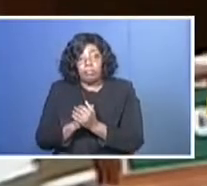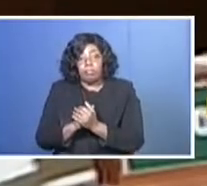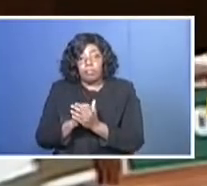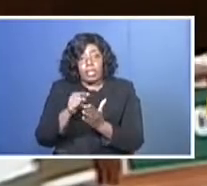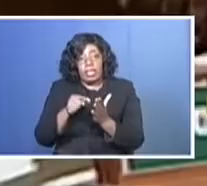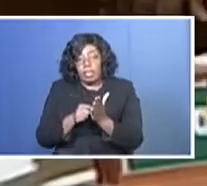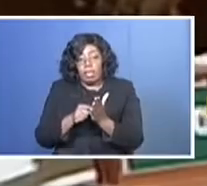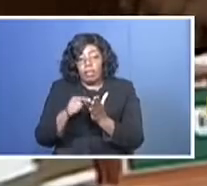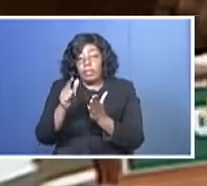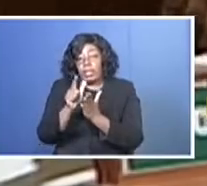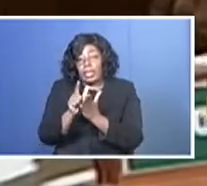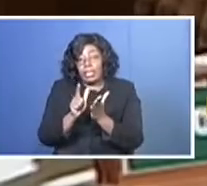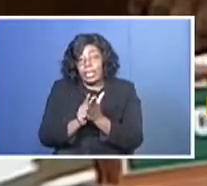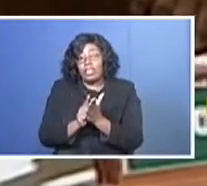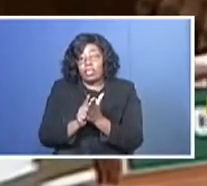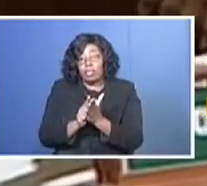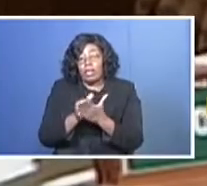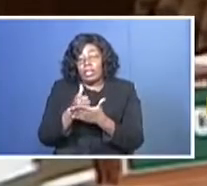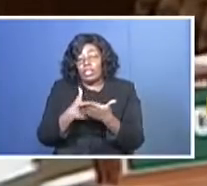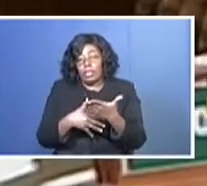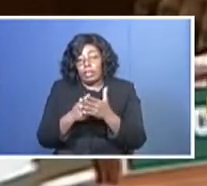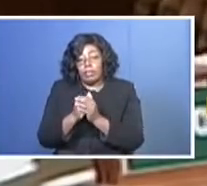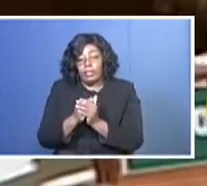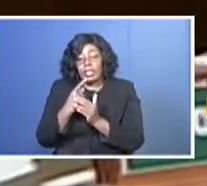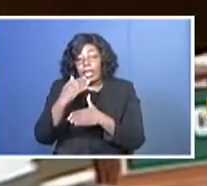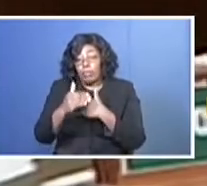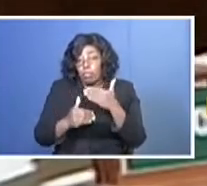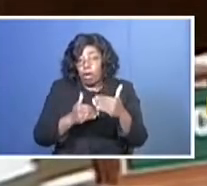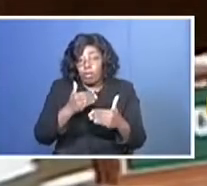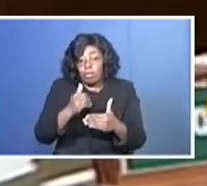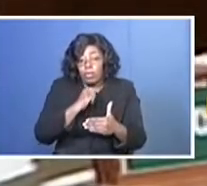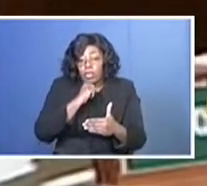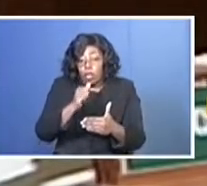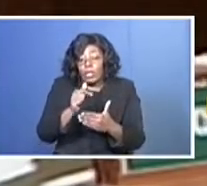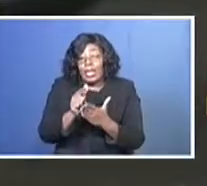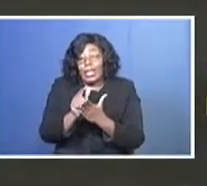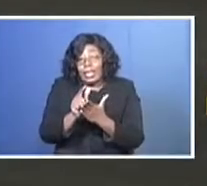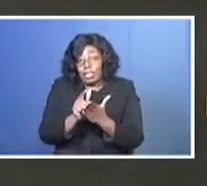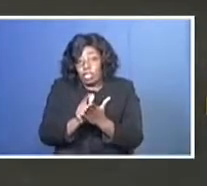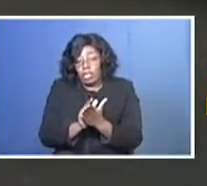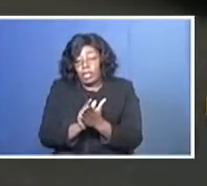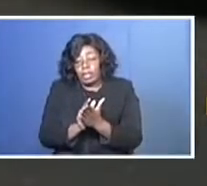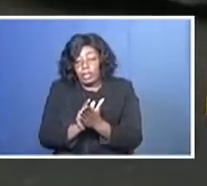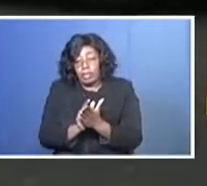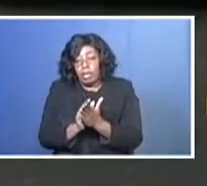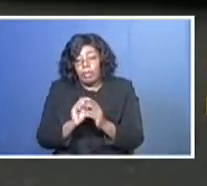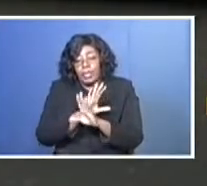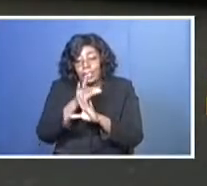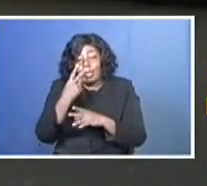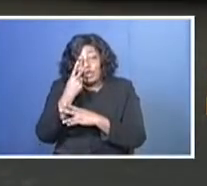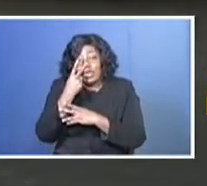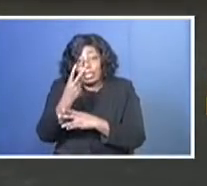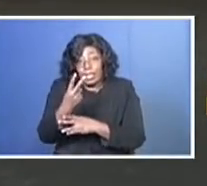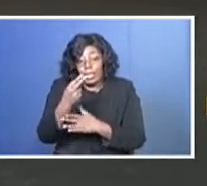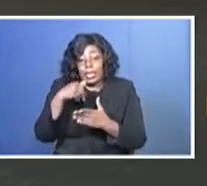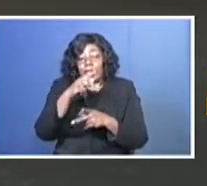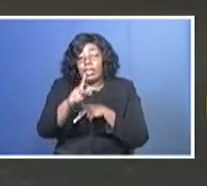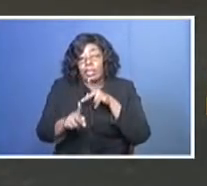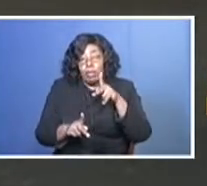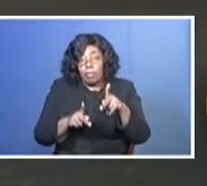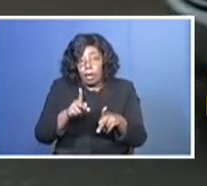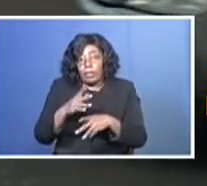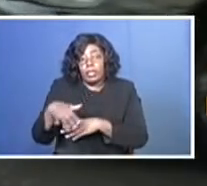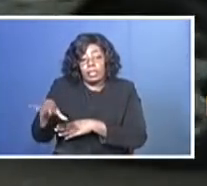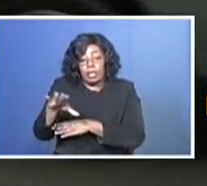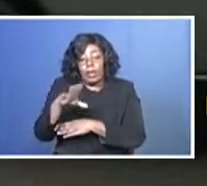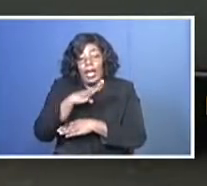legislative agenda. The Prime Minister says progress, though it may not be legislative, can clearly be seen in the public sector